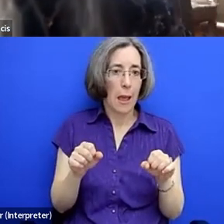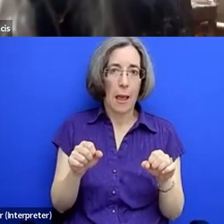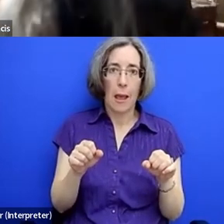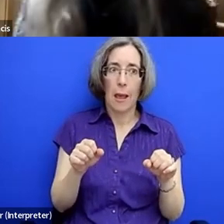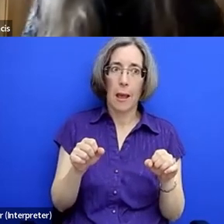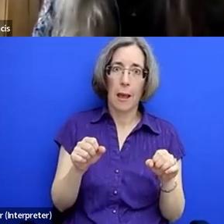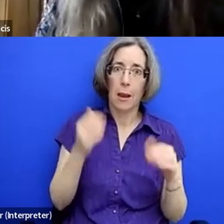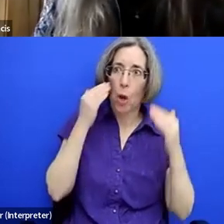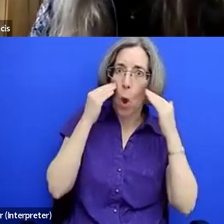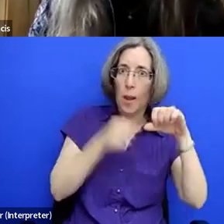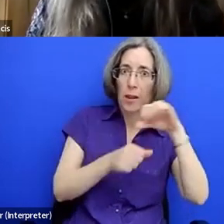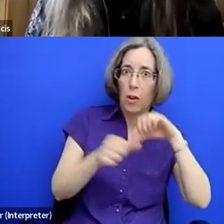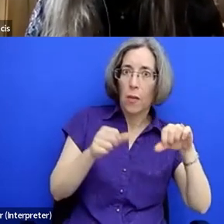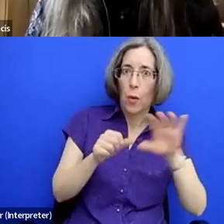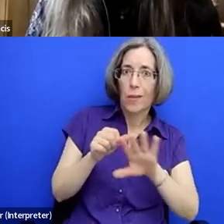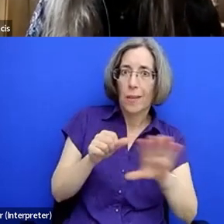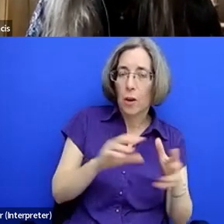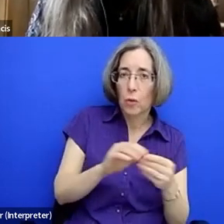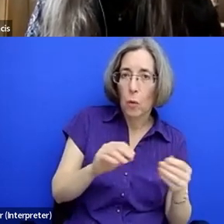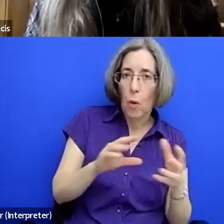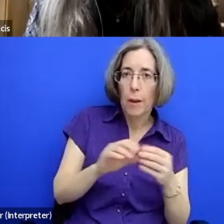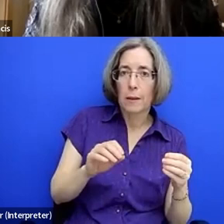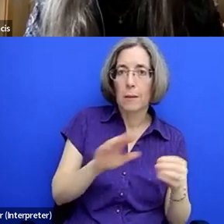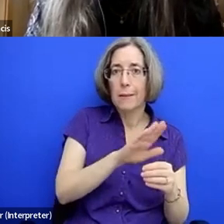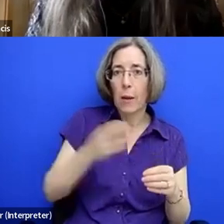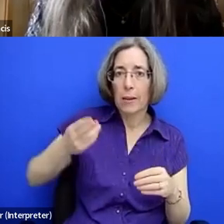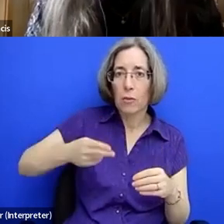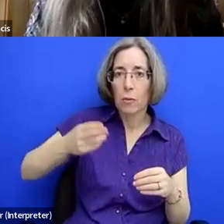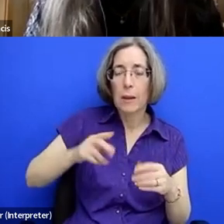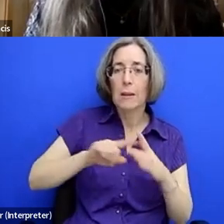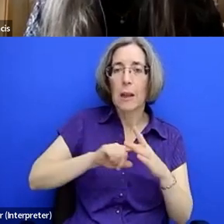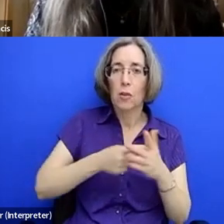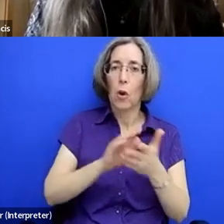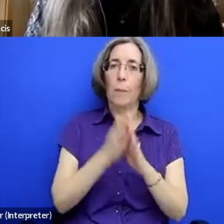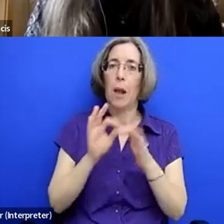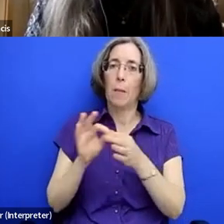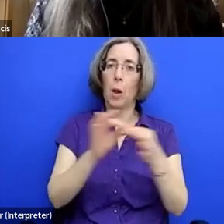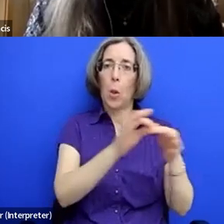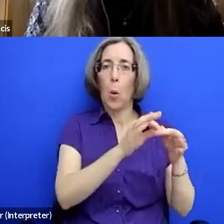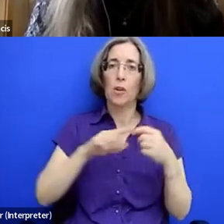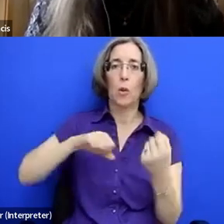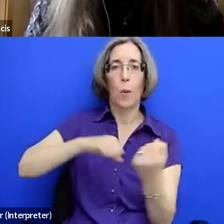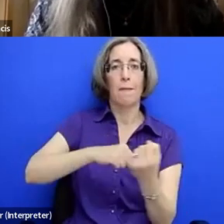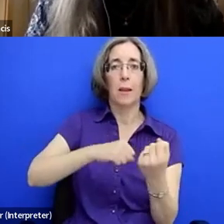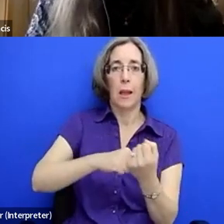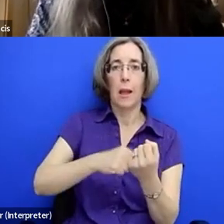histories and stories and begin to form a coalition to advocate on behalf of their